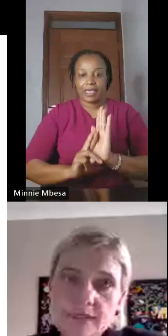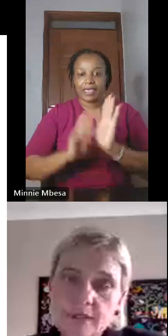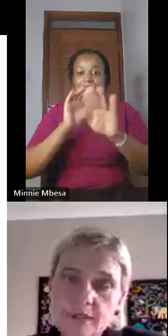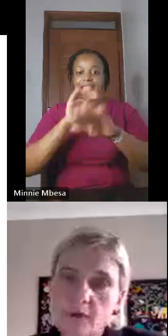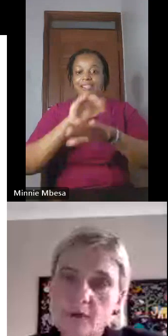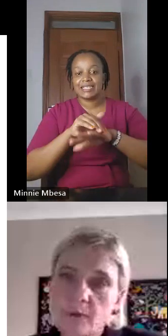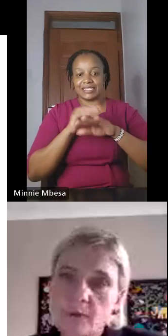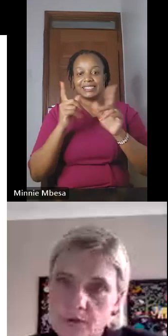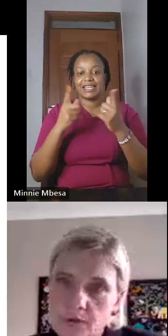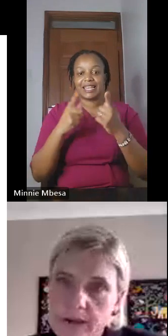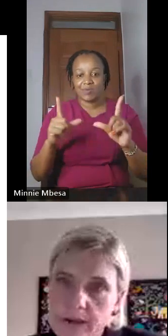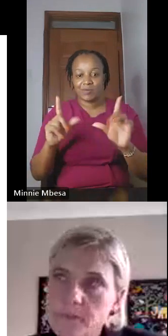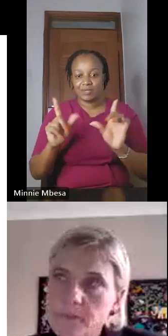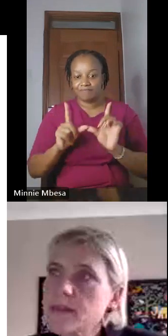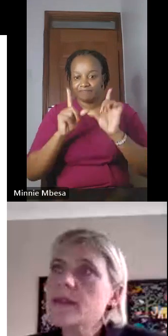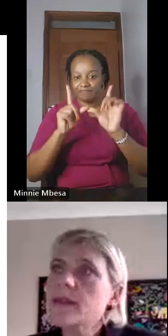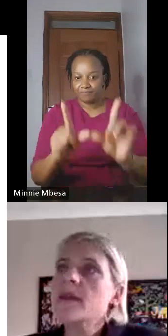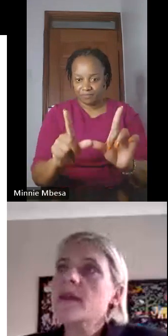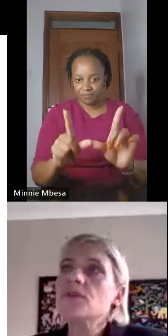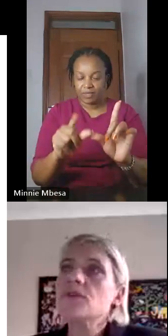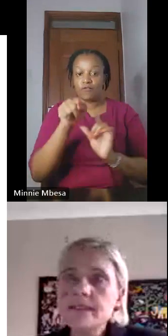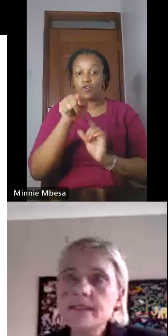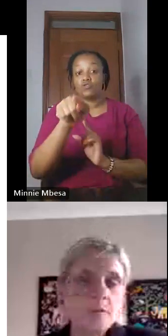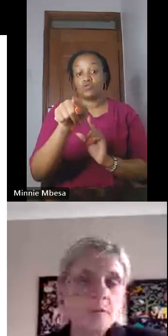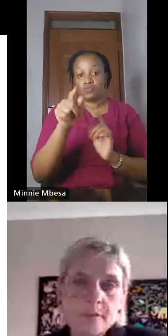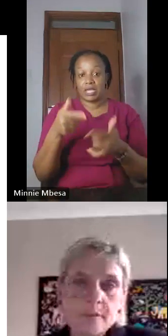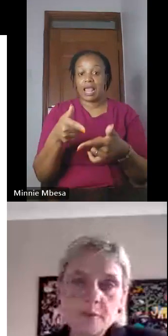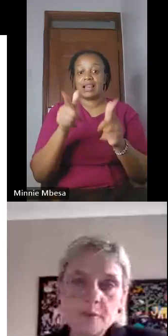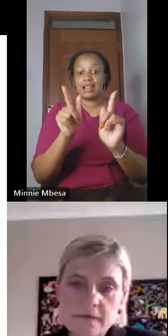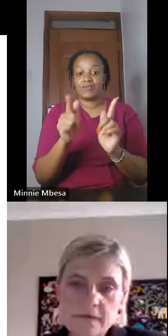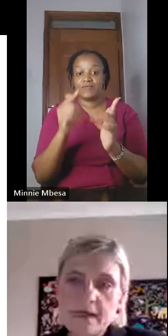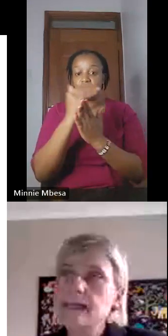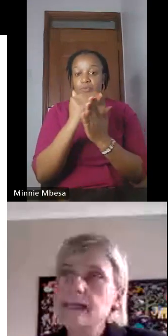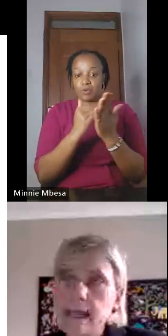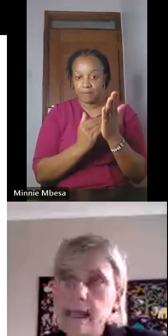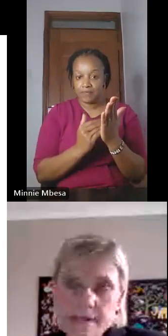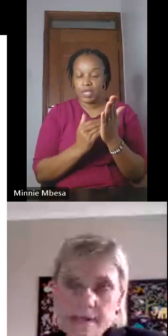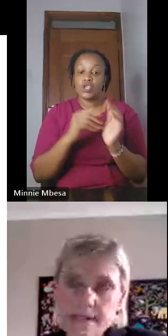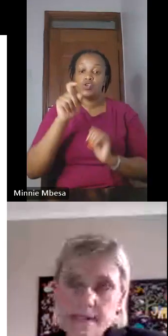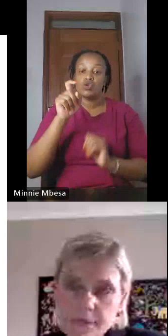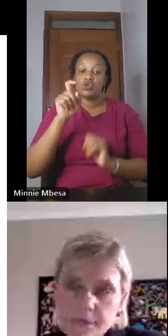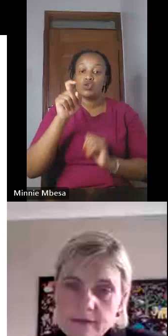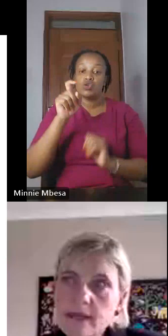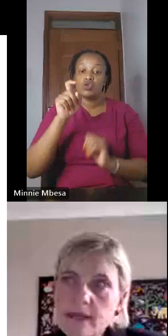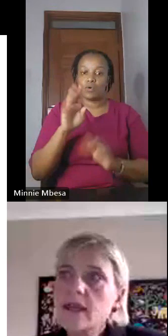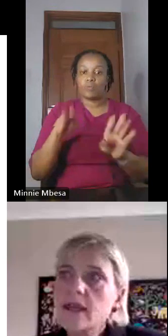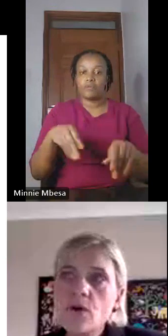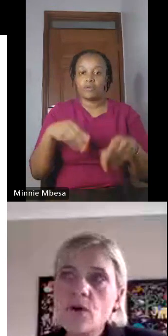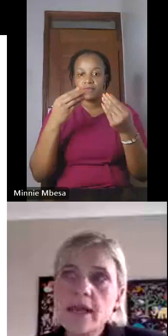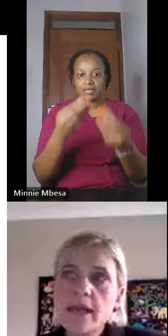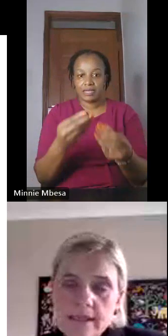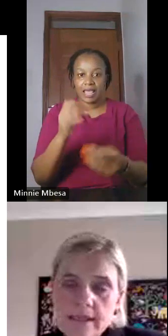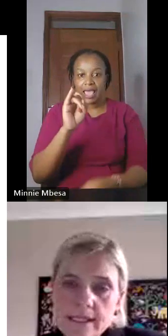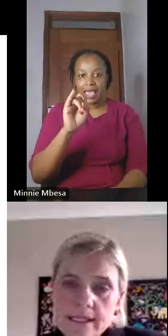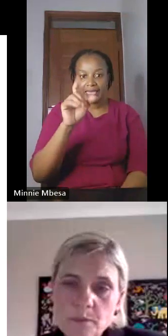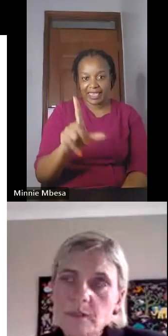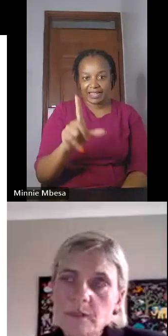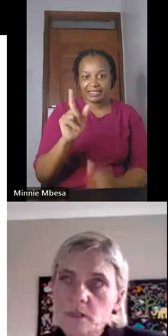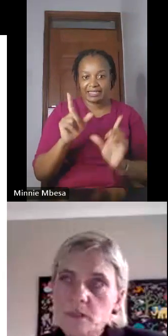be eligible for the program. You need to be able to provide an IELTS certificate or